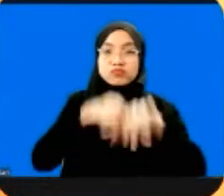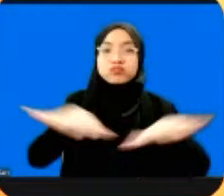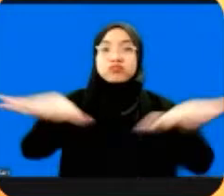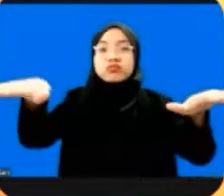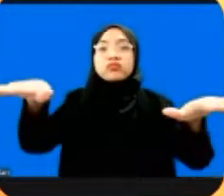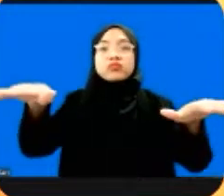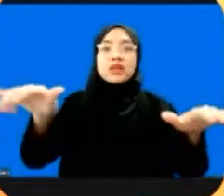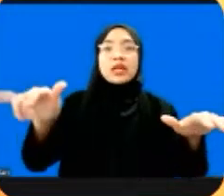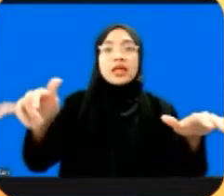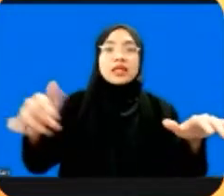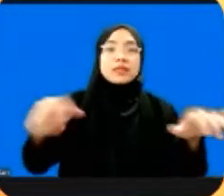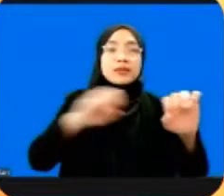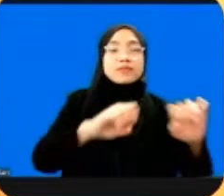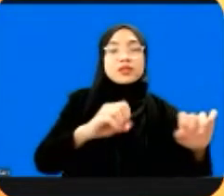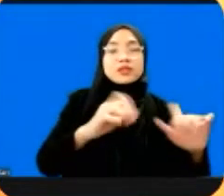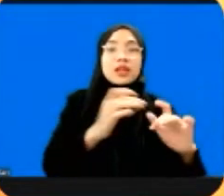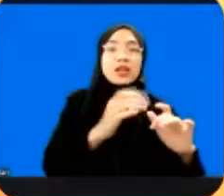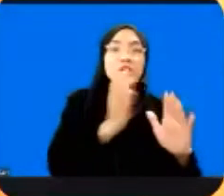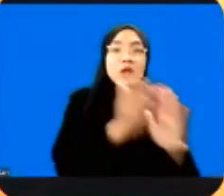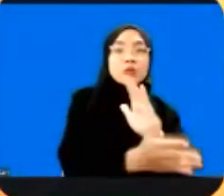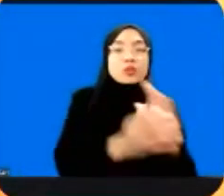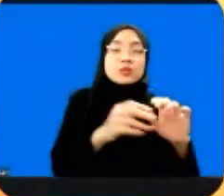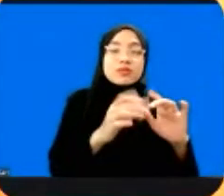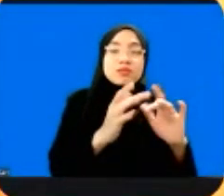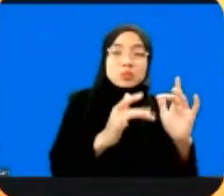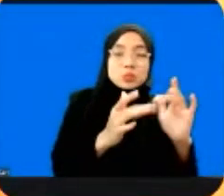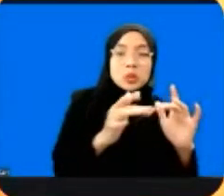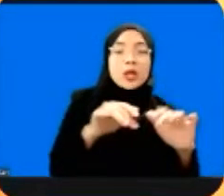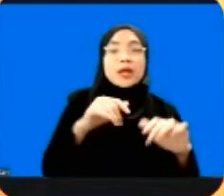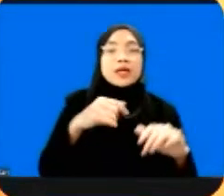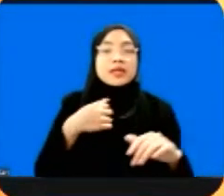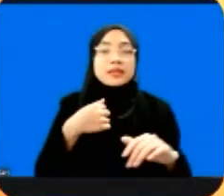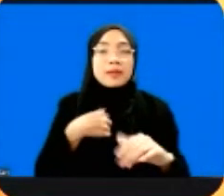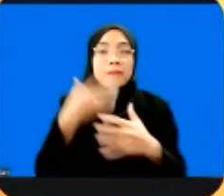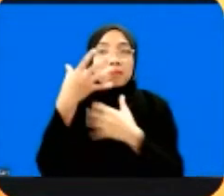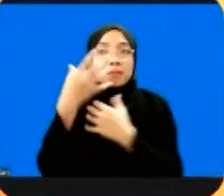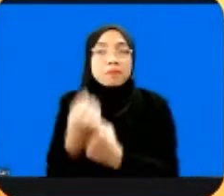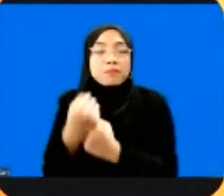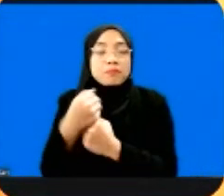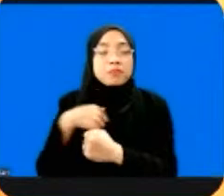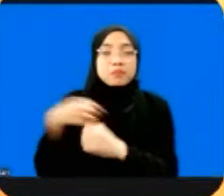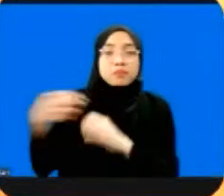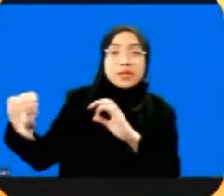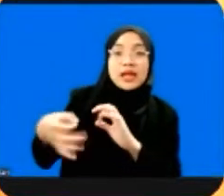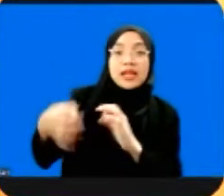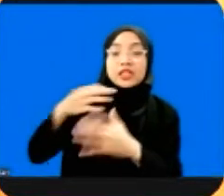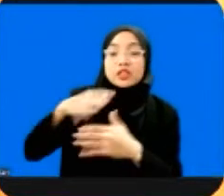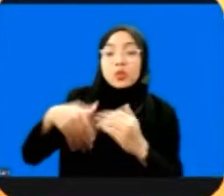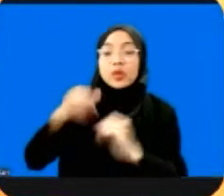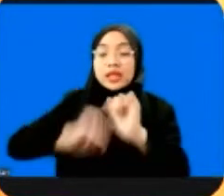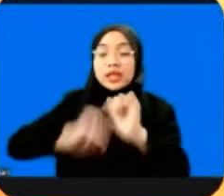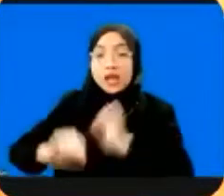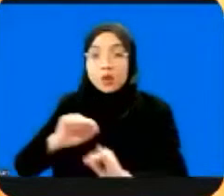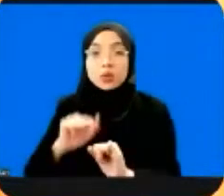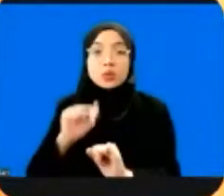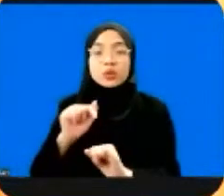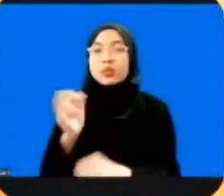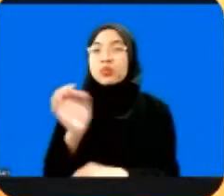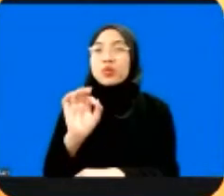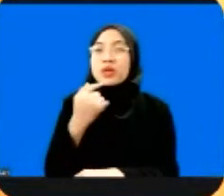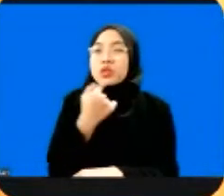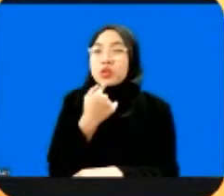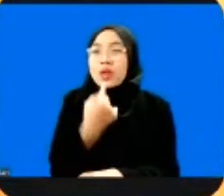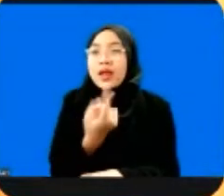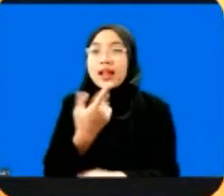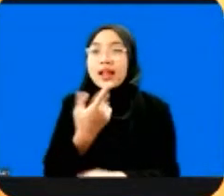hope that this kind of approach not only touch the artists, but